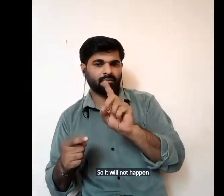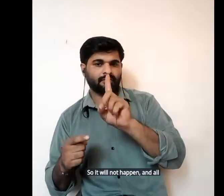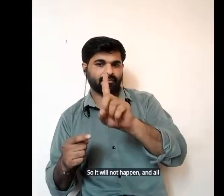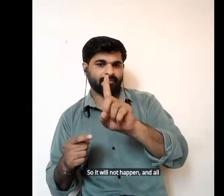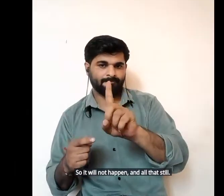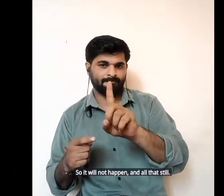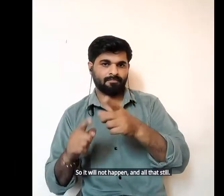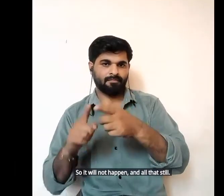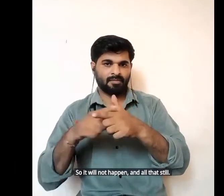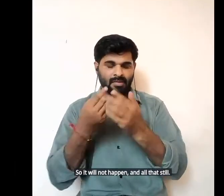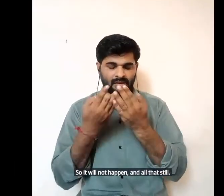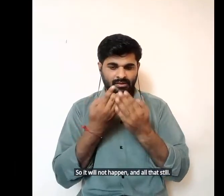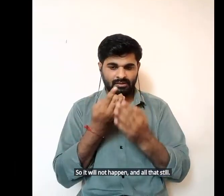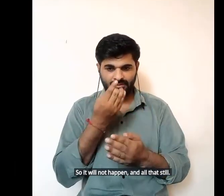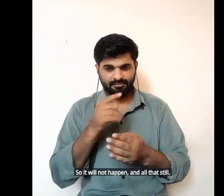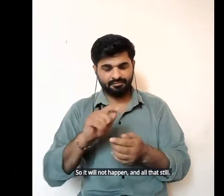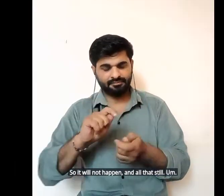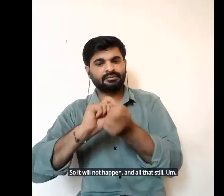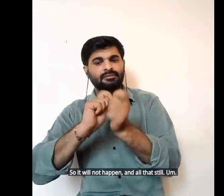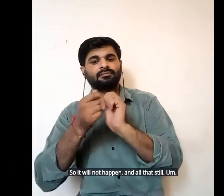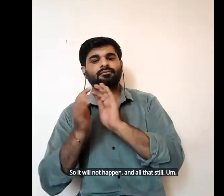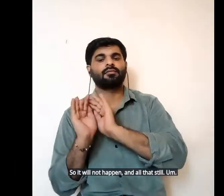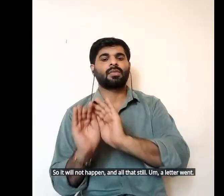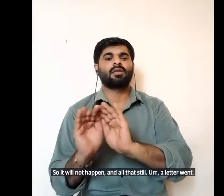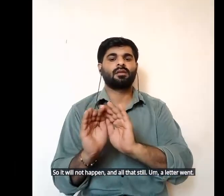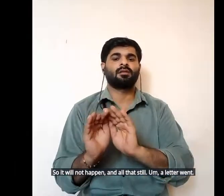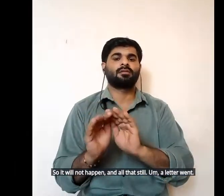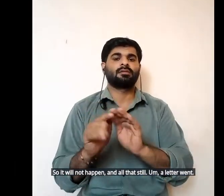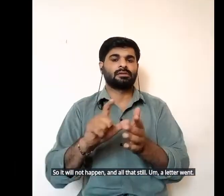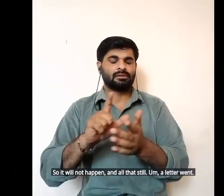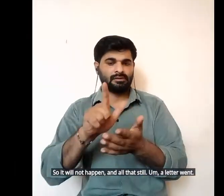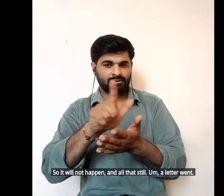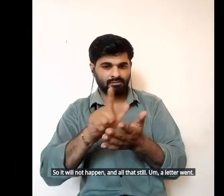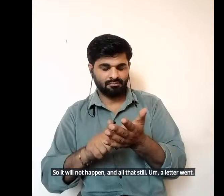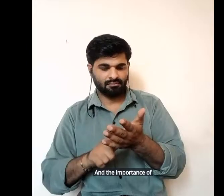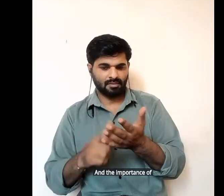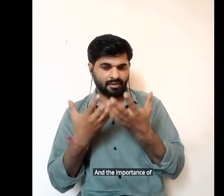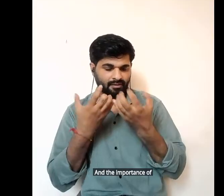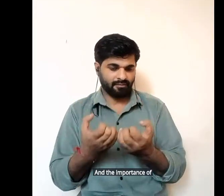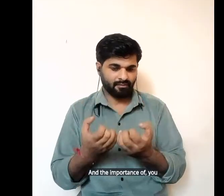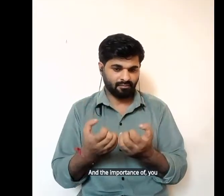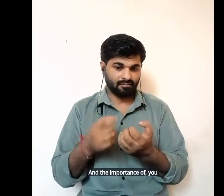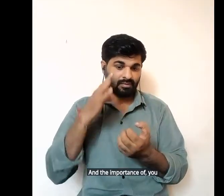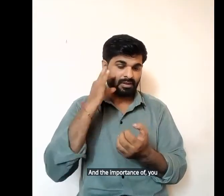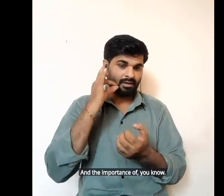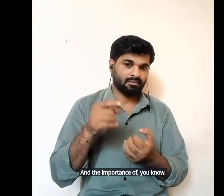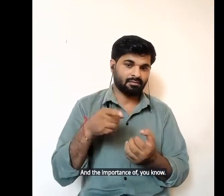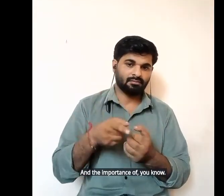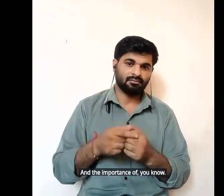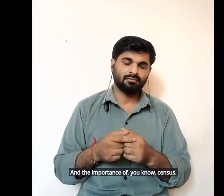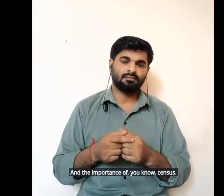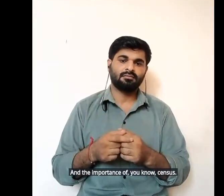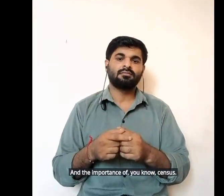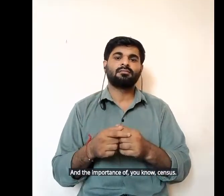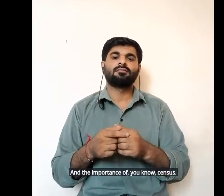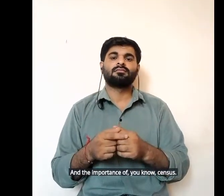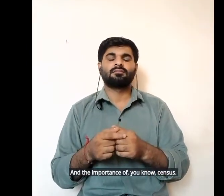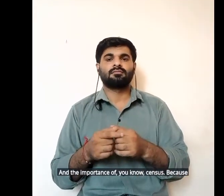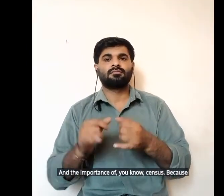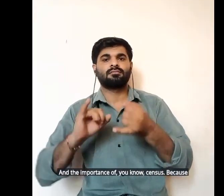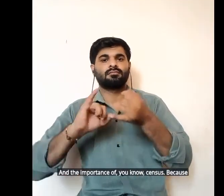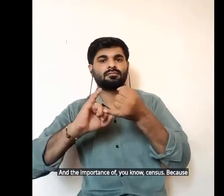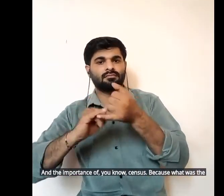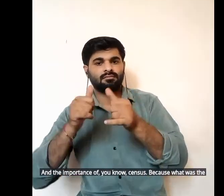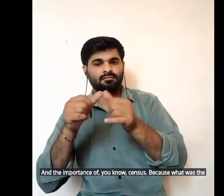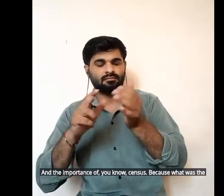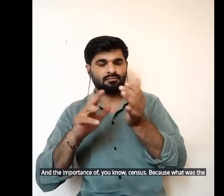Still, a letter went, and the importance of, census, because what was the